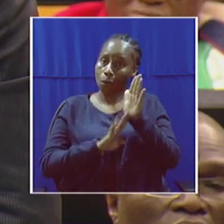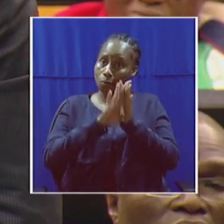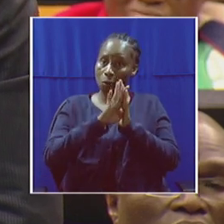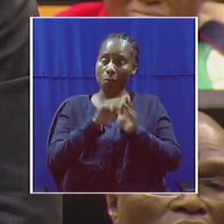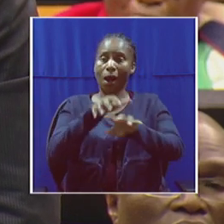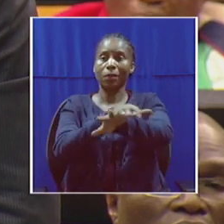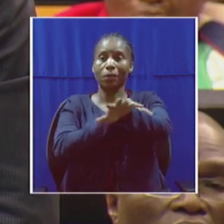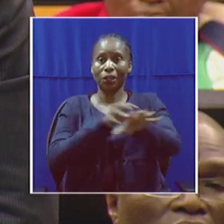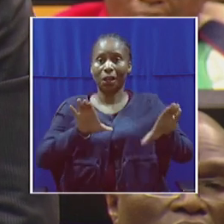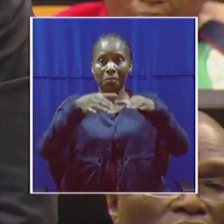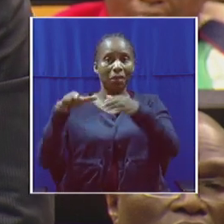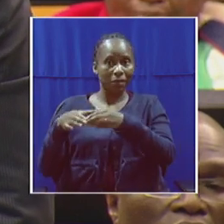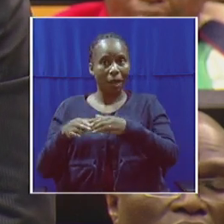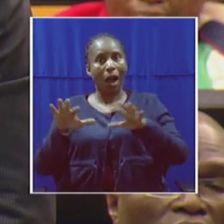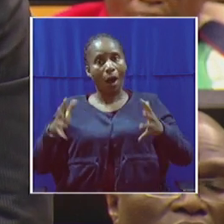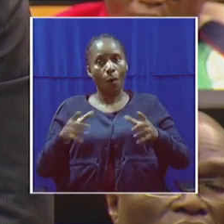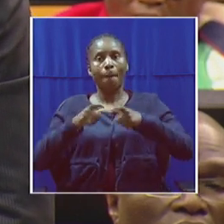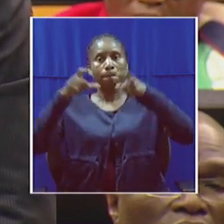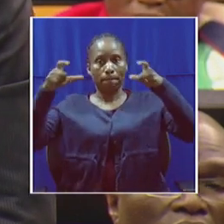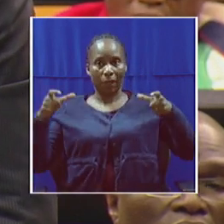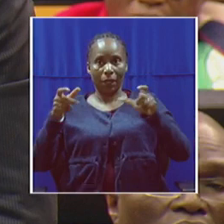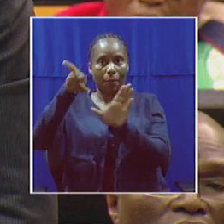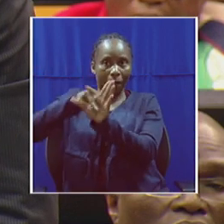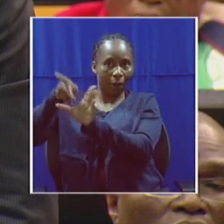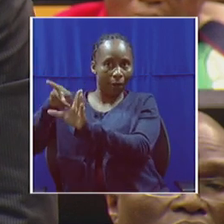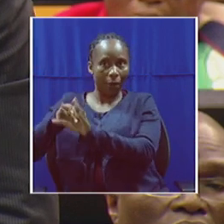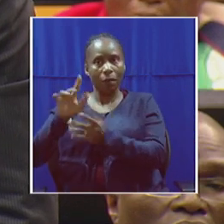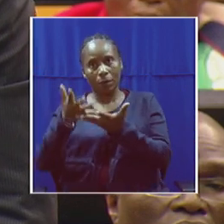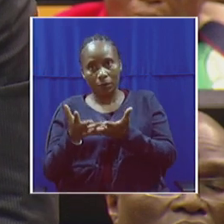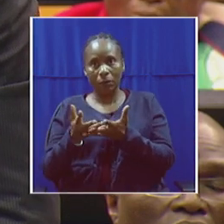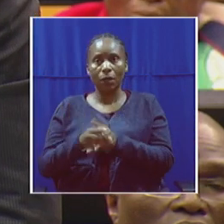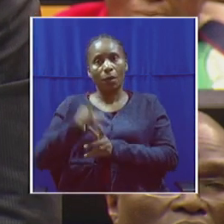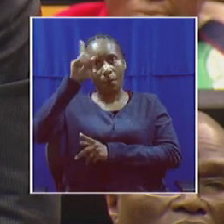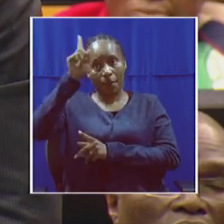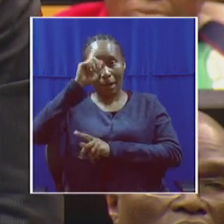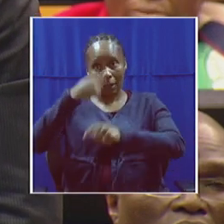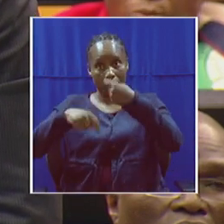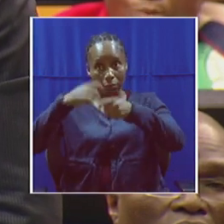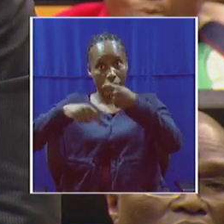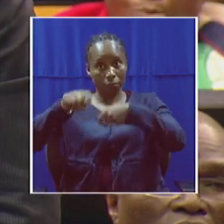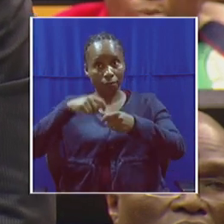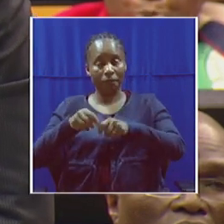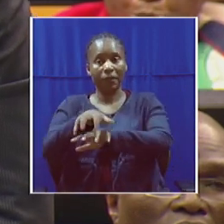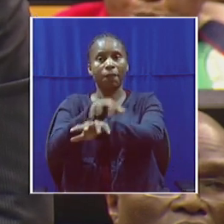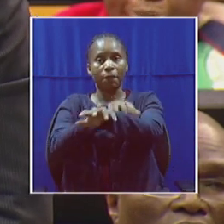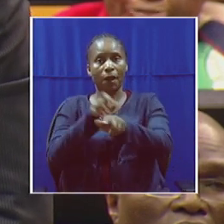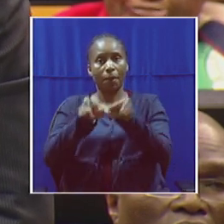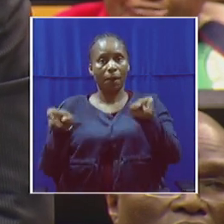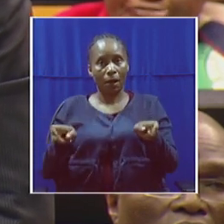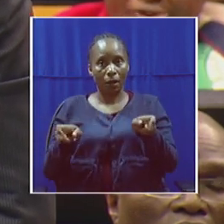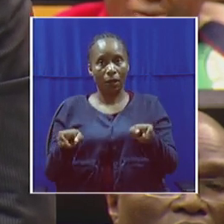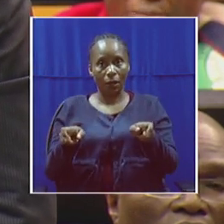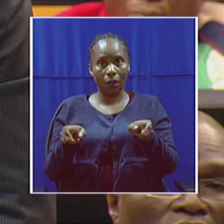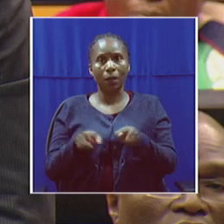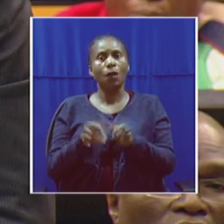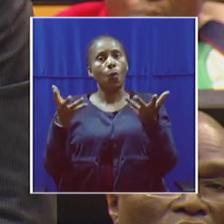through greater participation of black commercial farmers in respect of the greater participation of